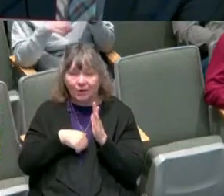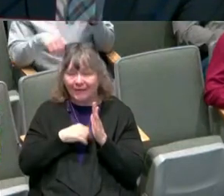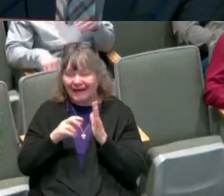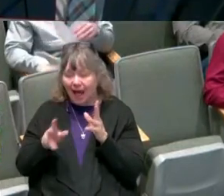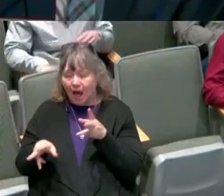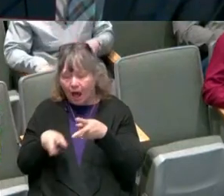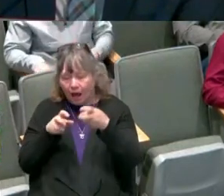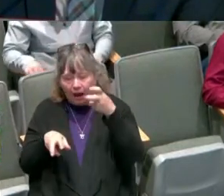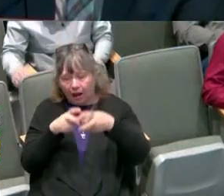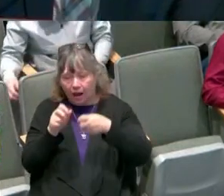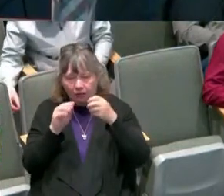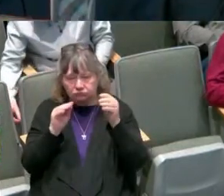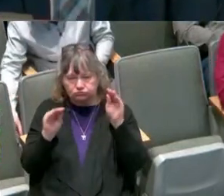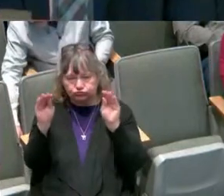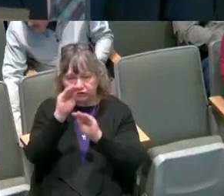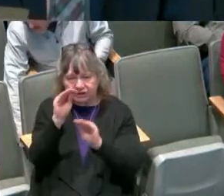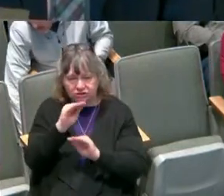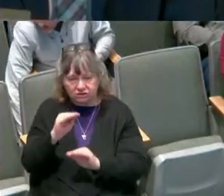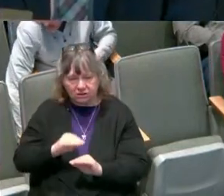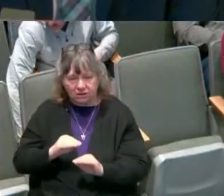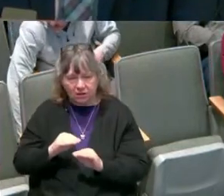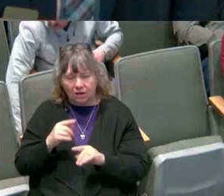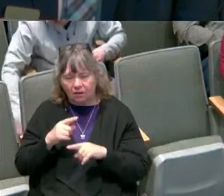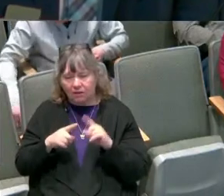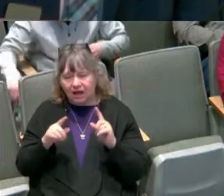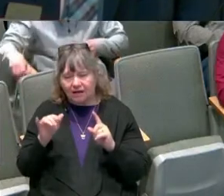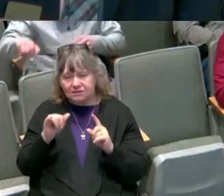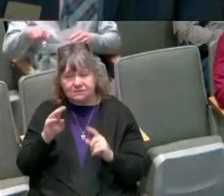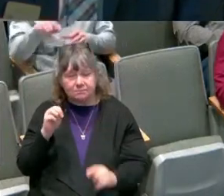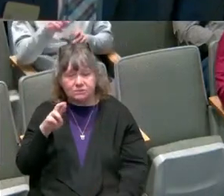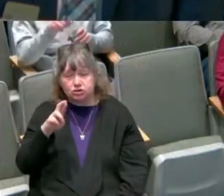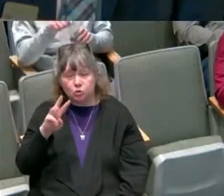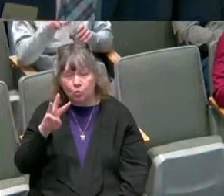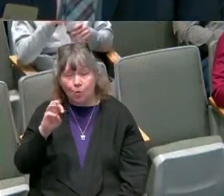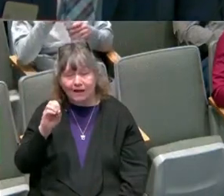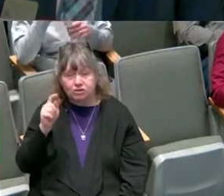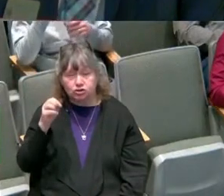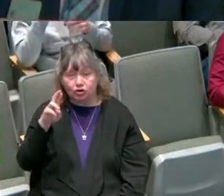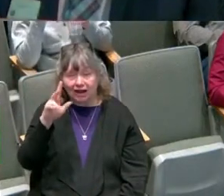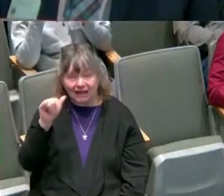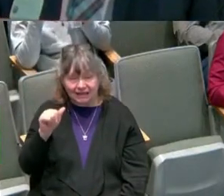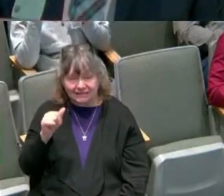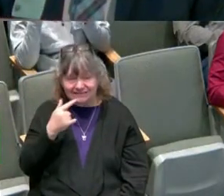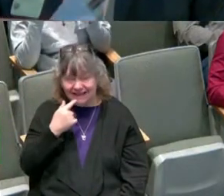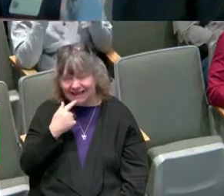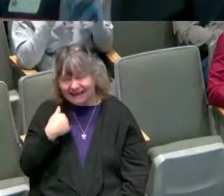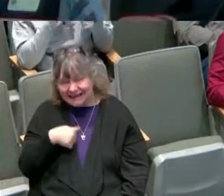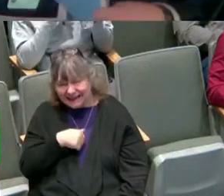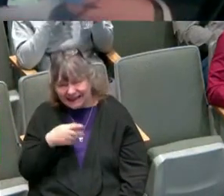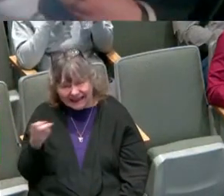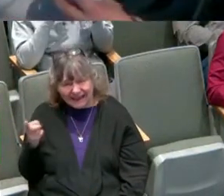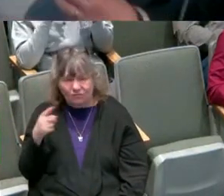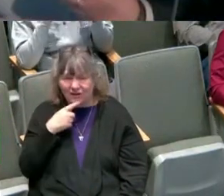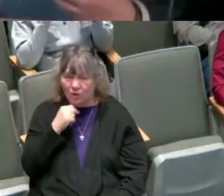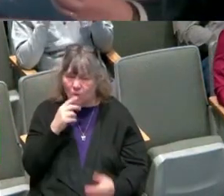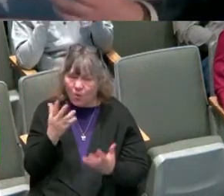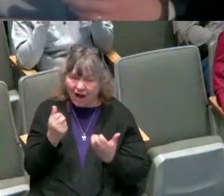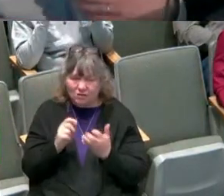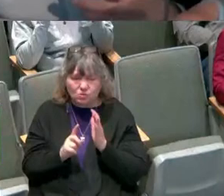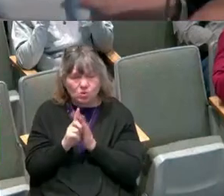order um as Mr westerling pointed out he wanted to be able to be here for them